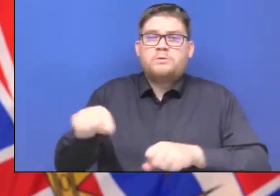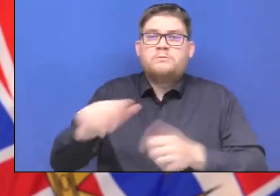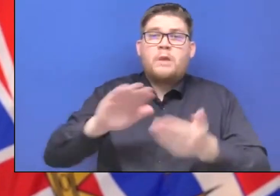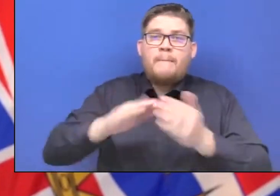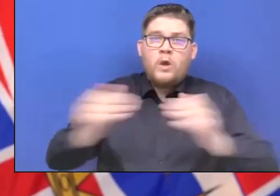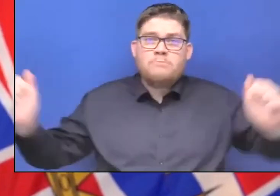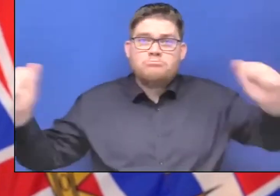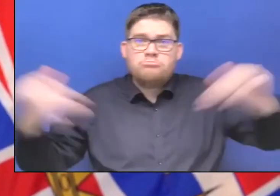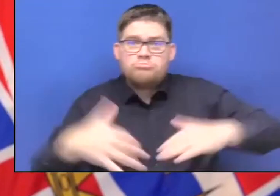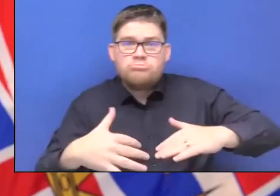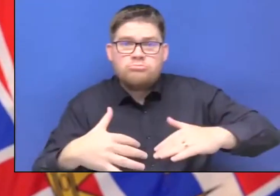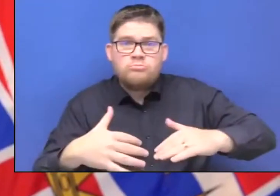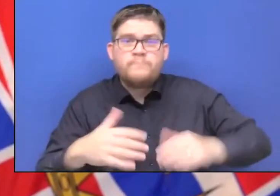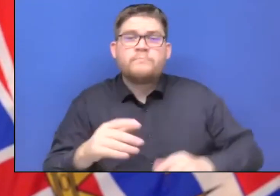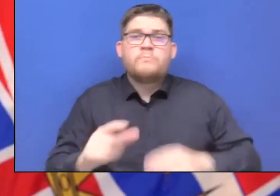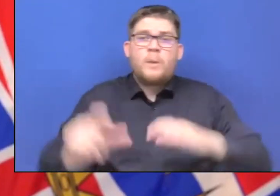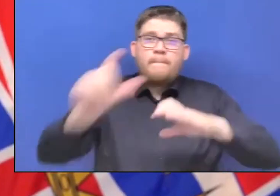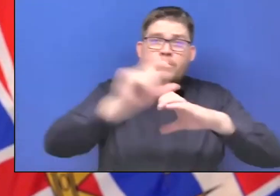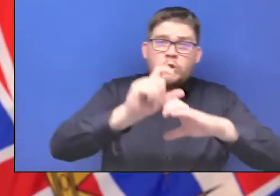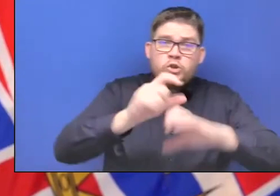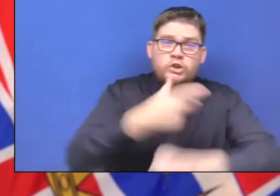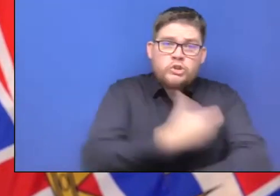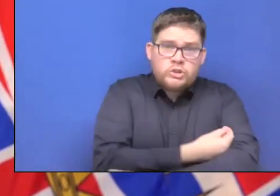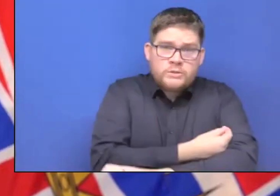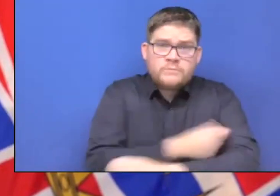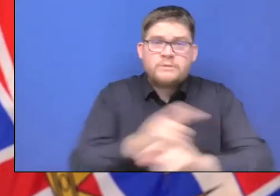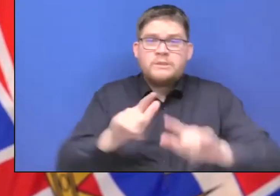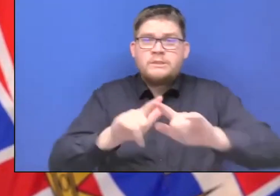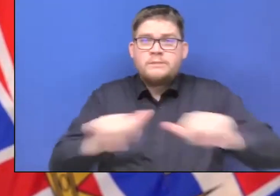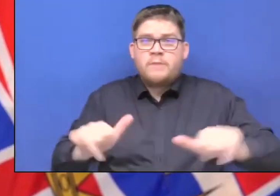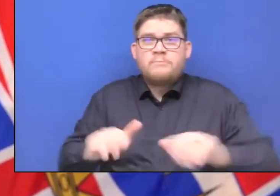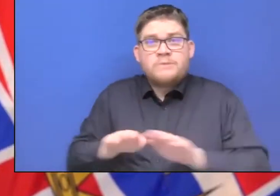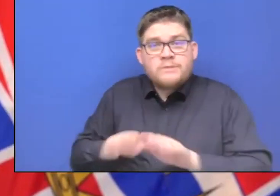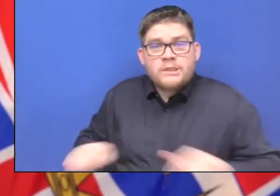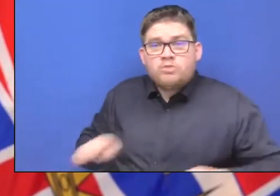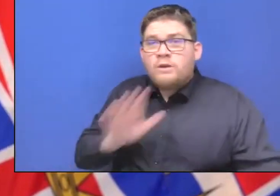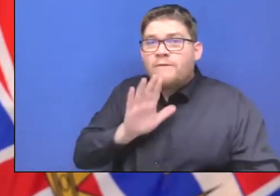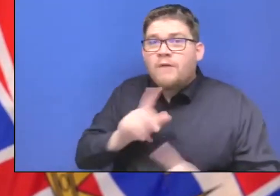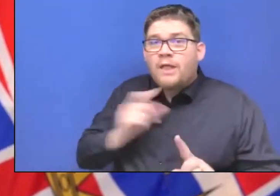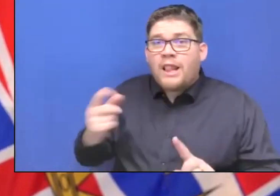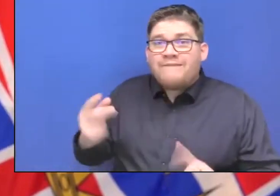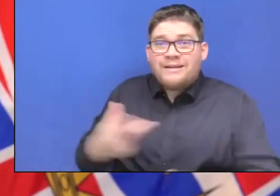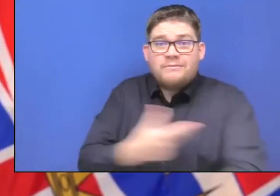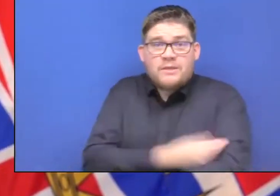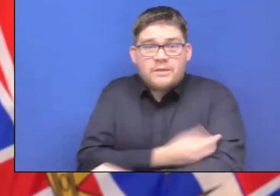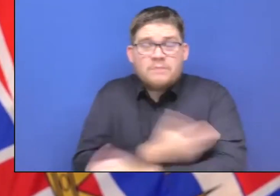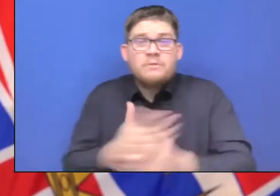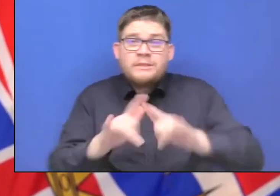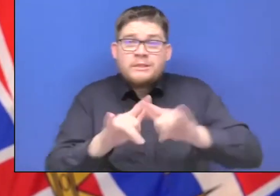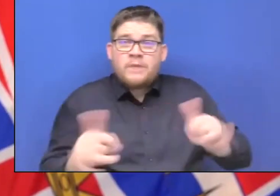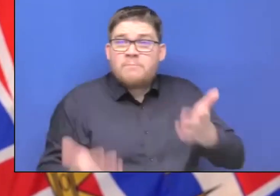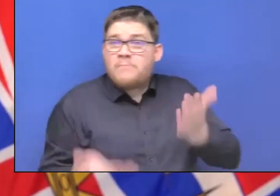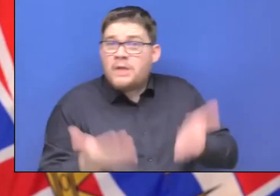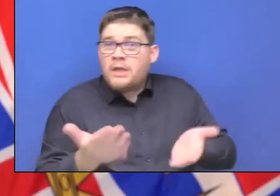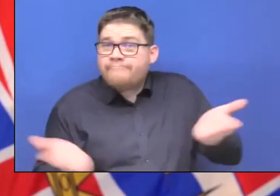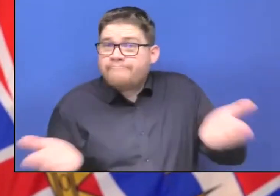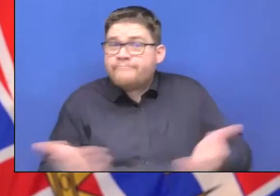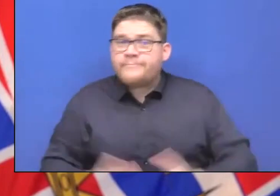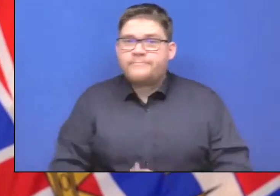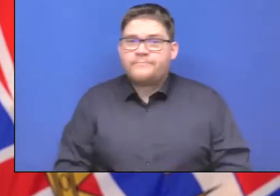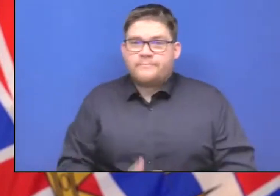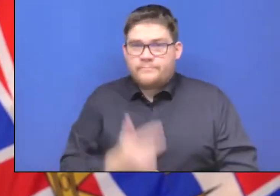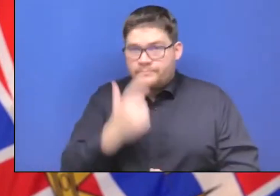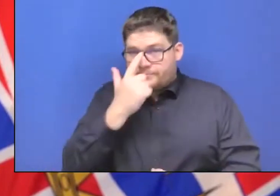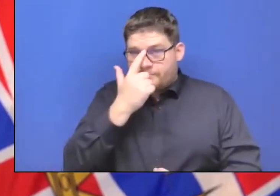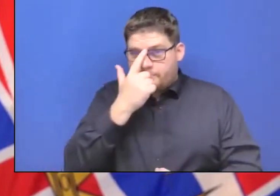give a booster dose and also the childhood immunization at the same time? Can we also look at clinics